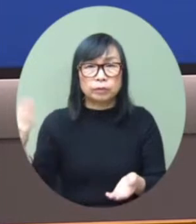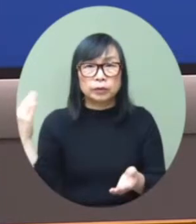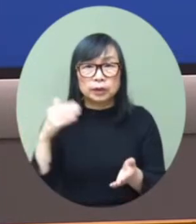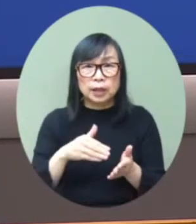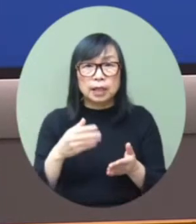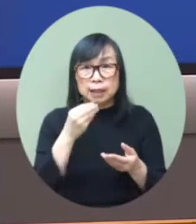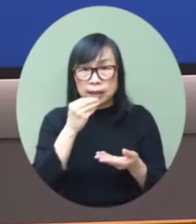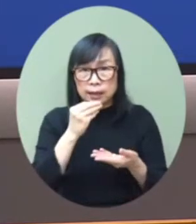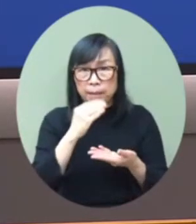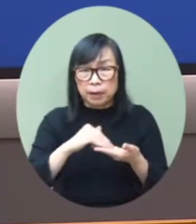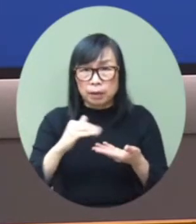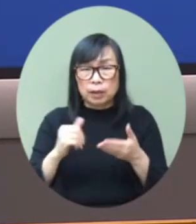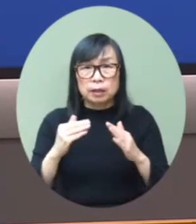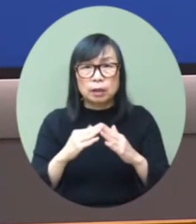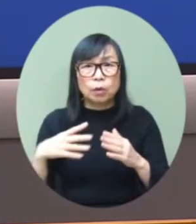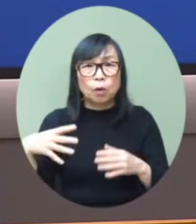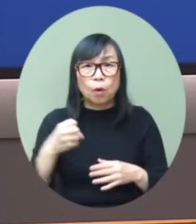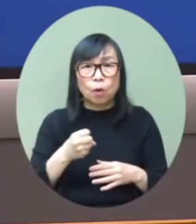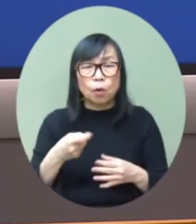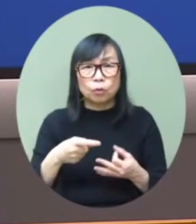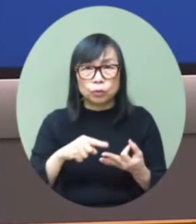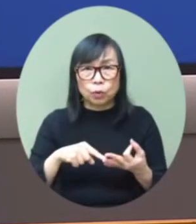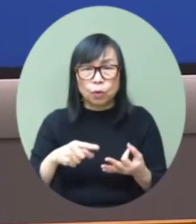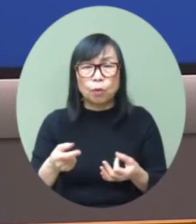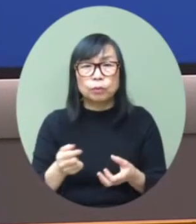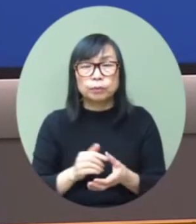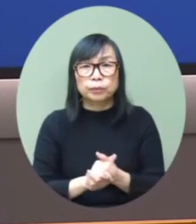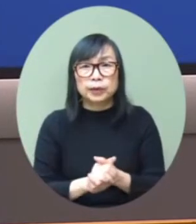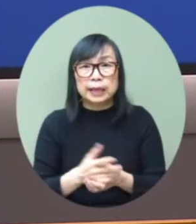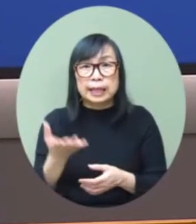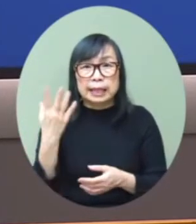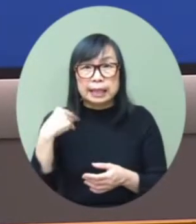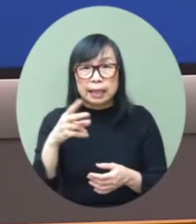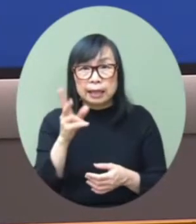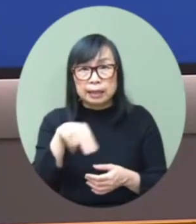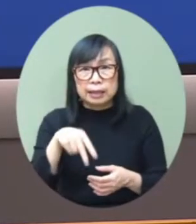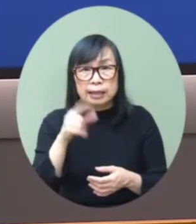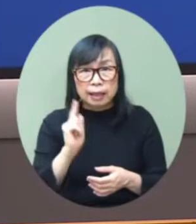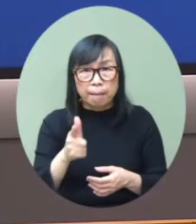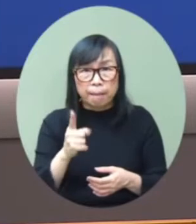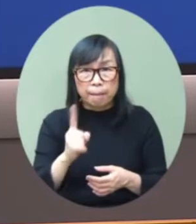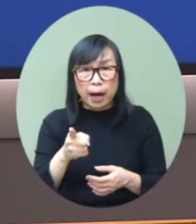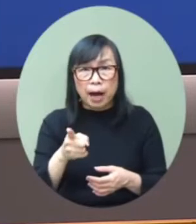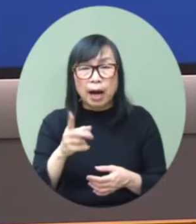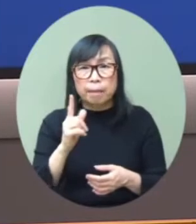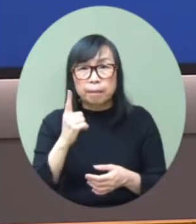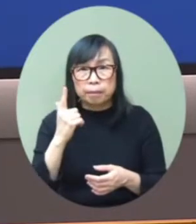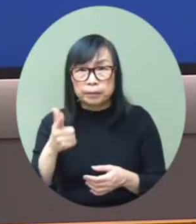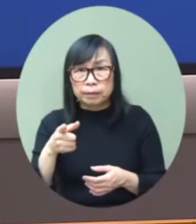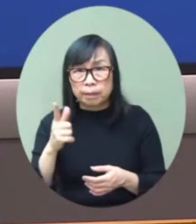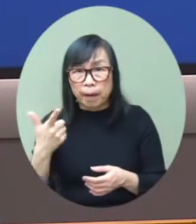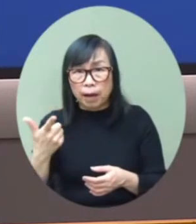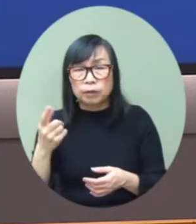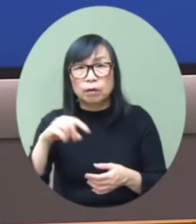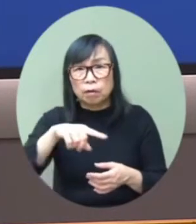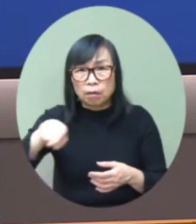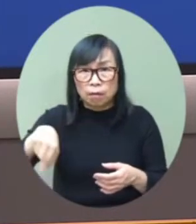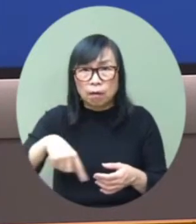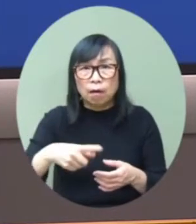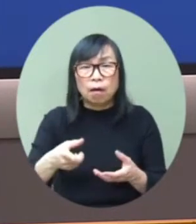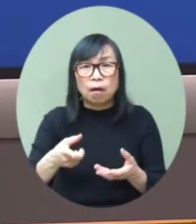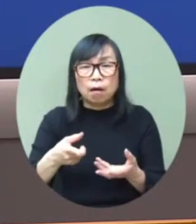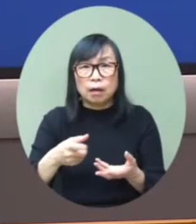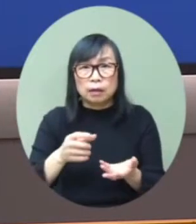recently. So since the fifth wave, the Secretary for Food and Health have, in relation to 2,118